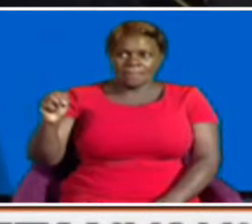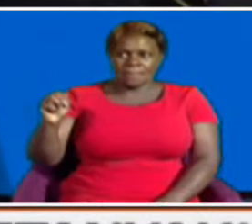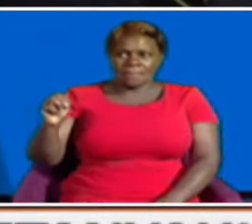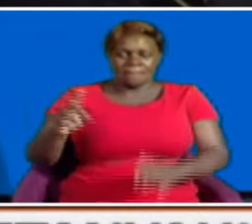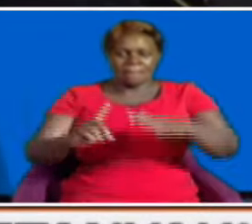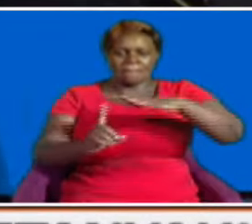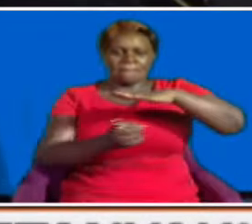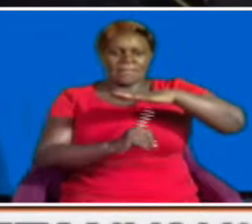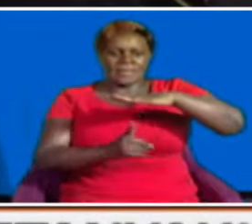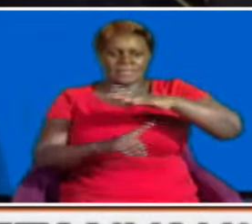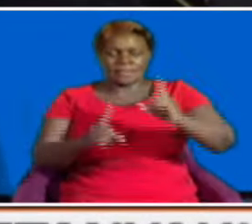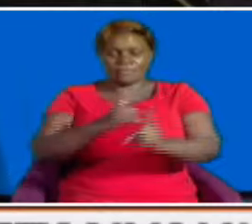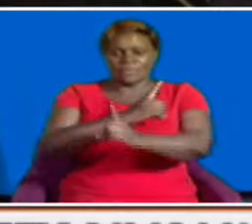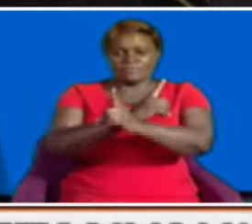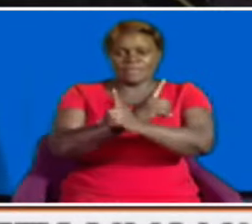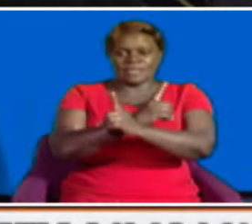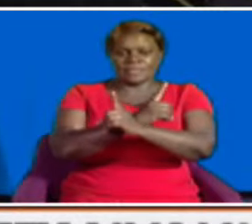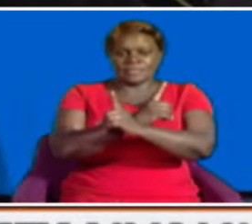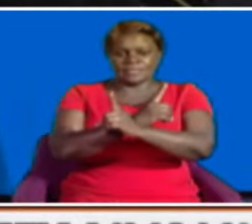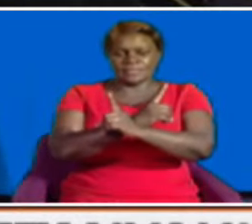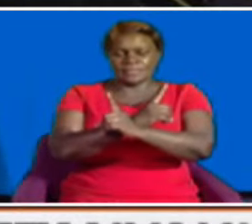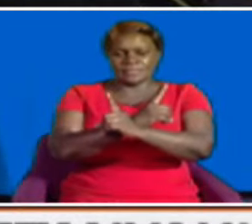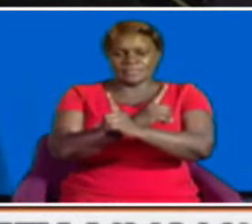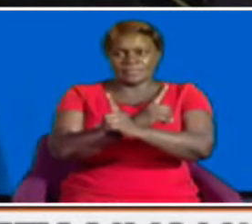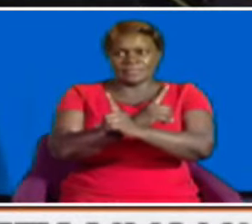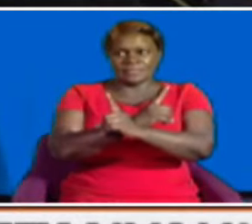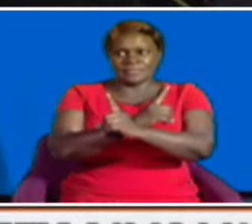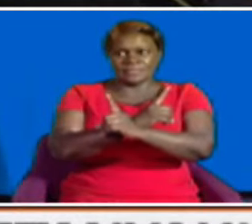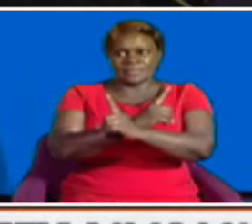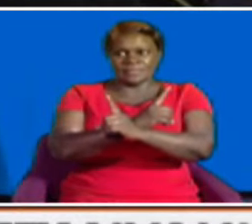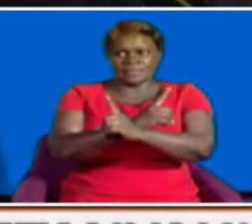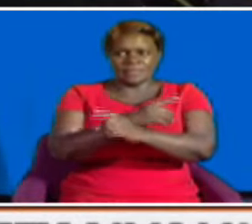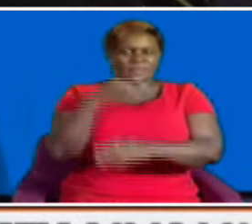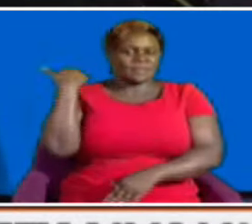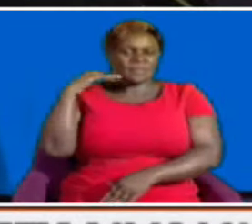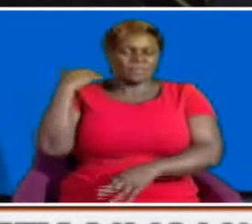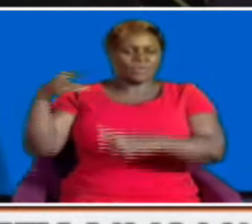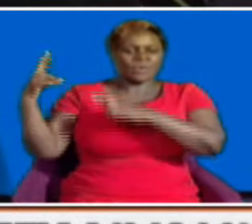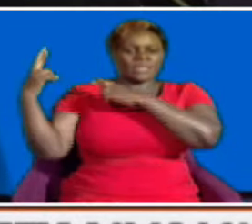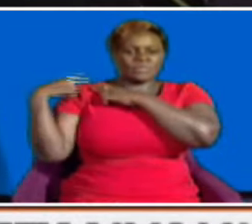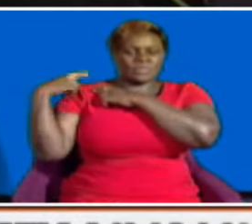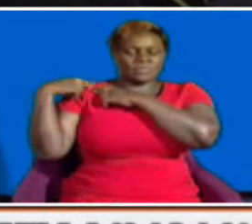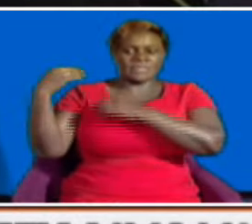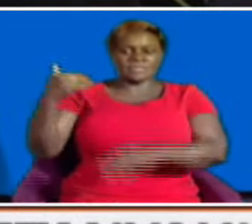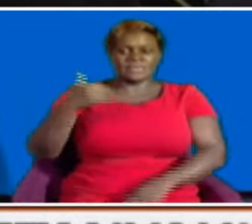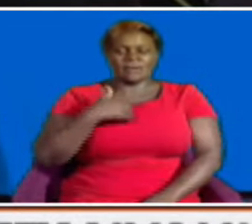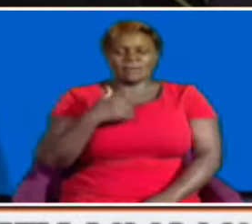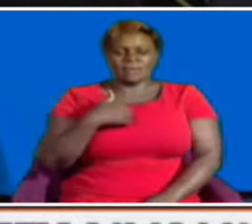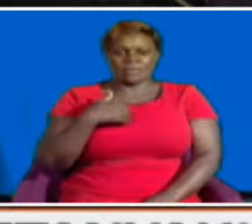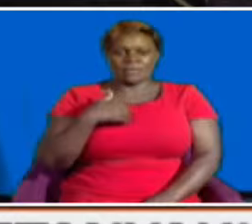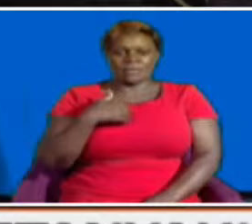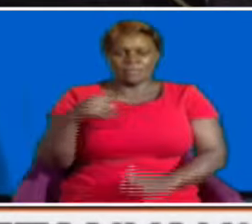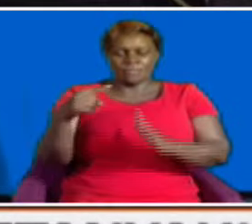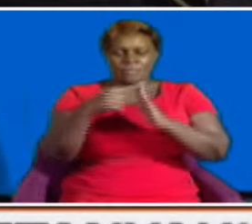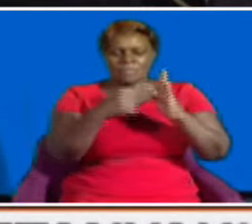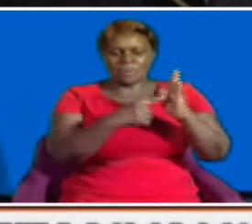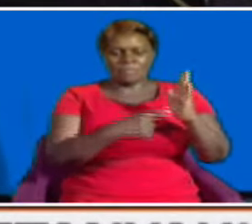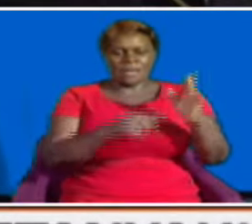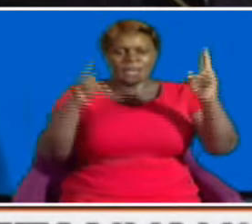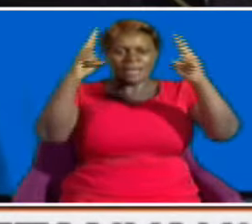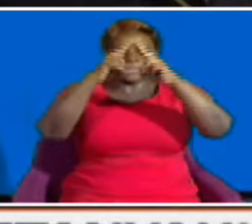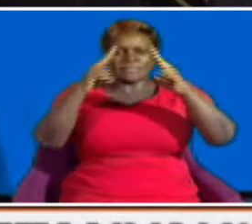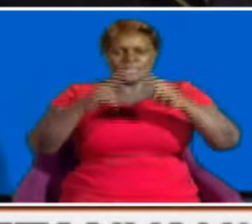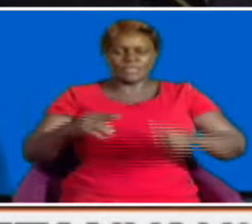and Minister of Defense Yoav Gallant bear criminal responsibility for the following international